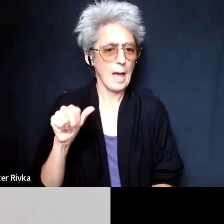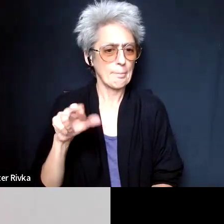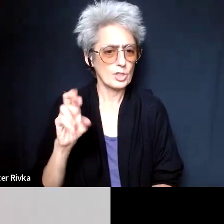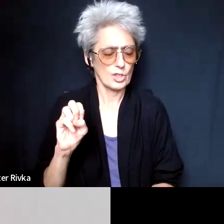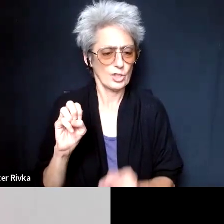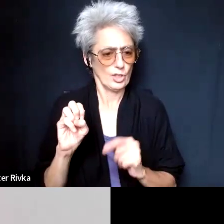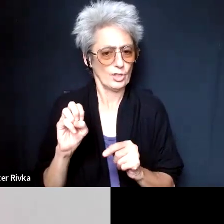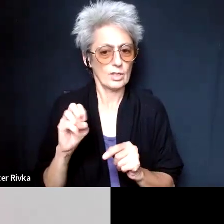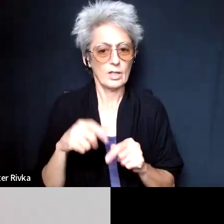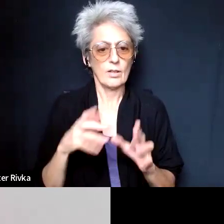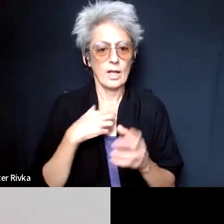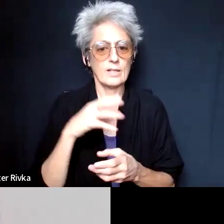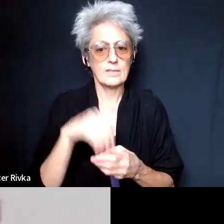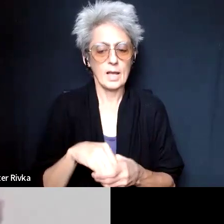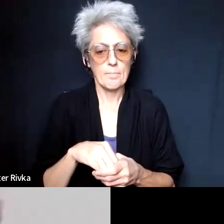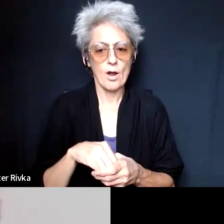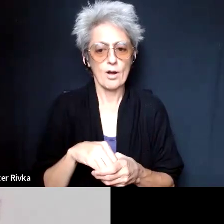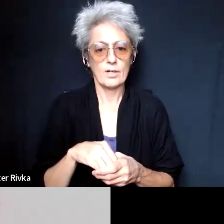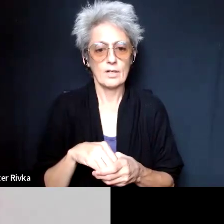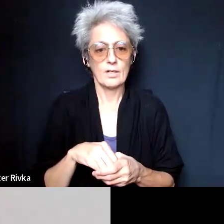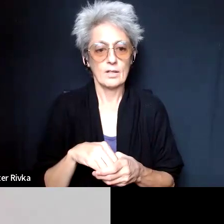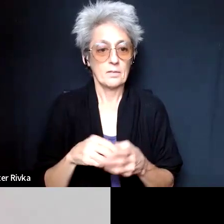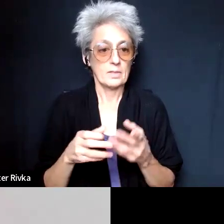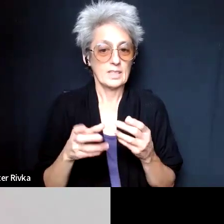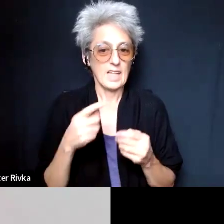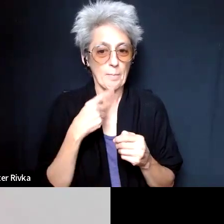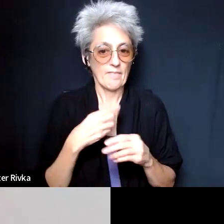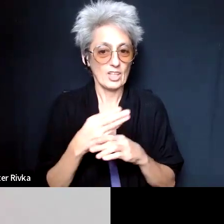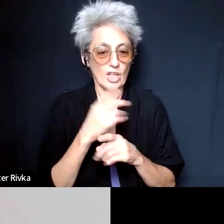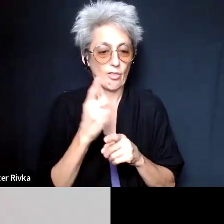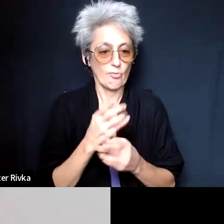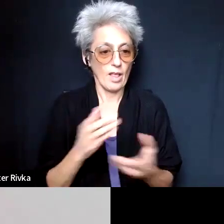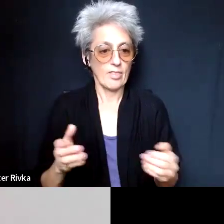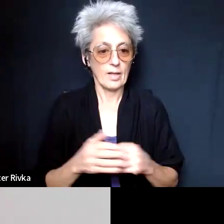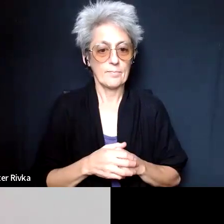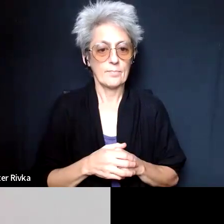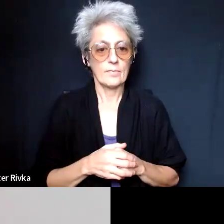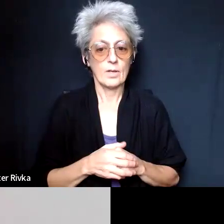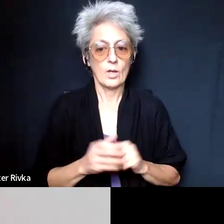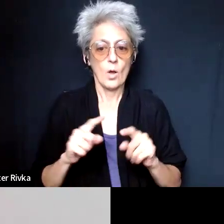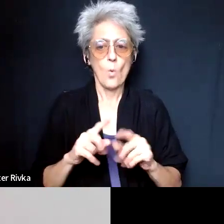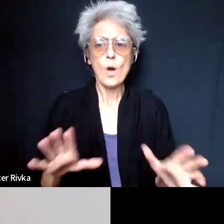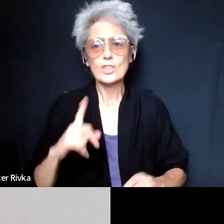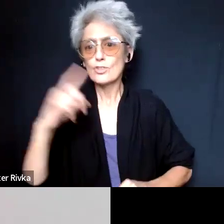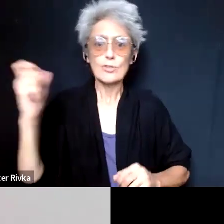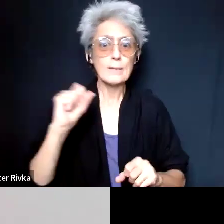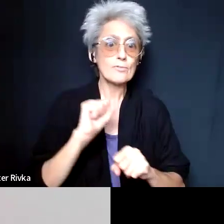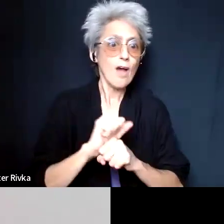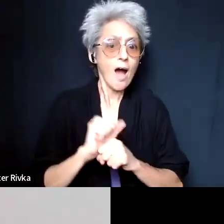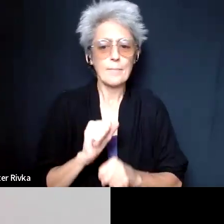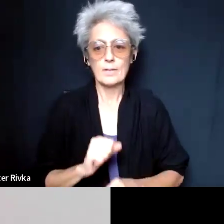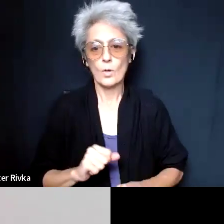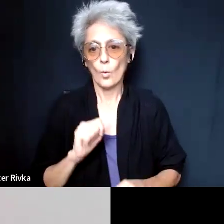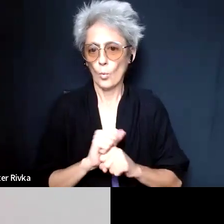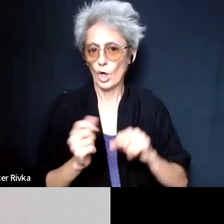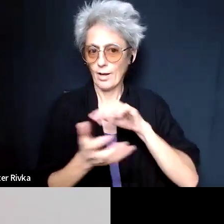take part in this. And tell me if I share the right thing. But we asked people, one, what's their dream job? And we put together a word cloud. And you're going to see there's a